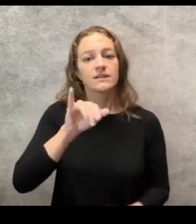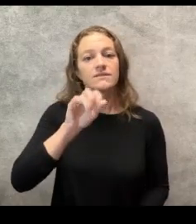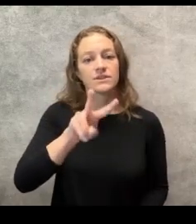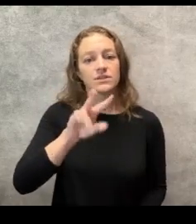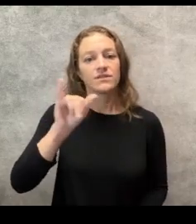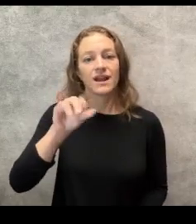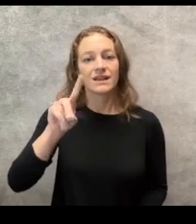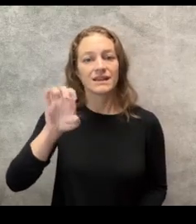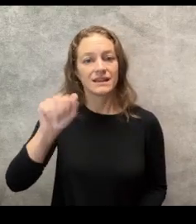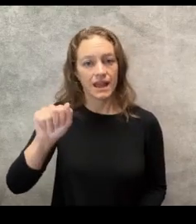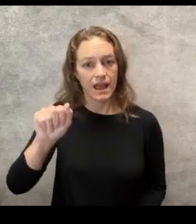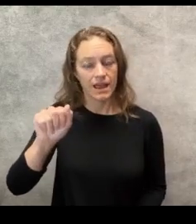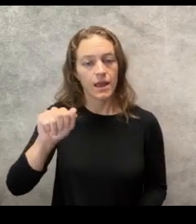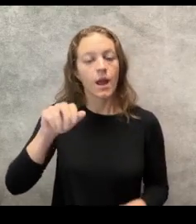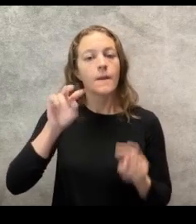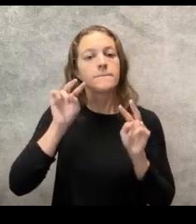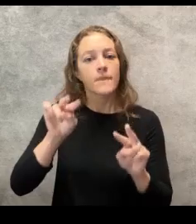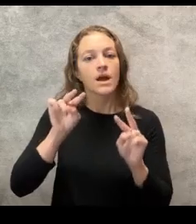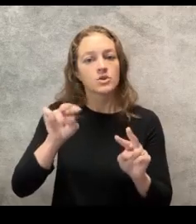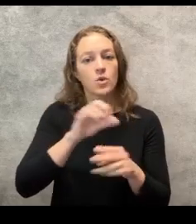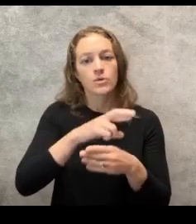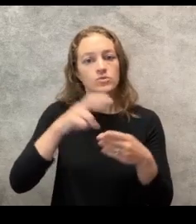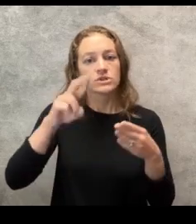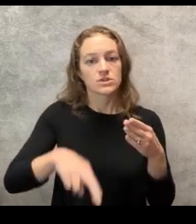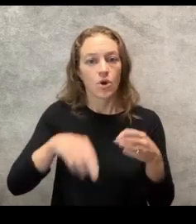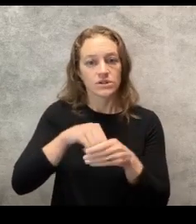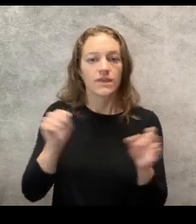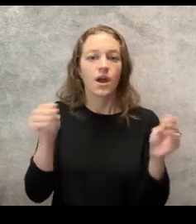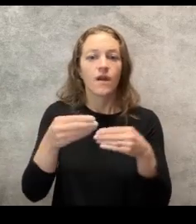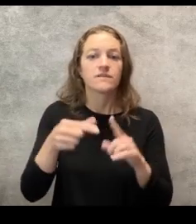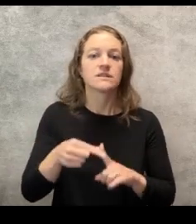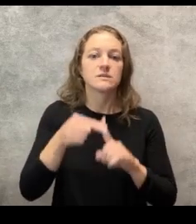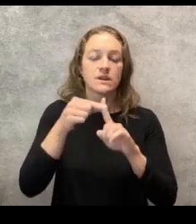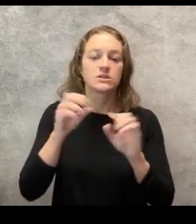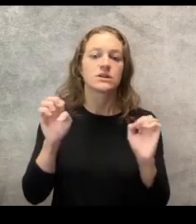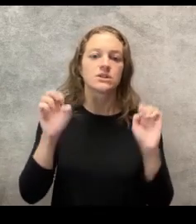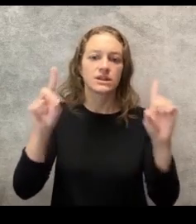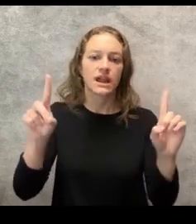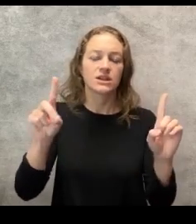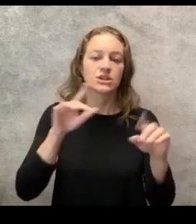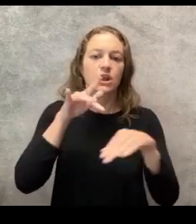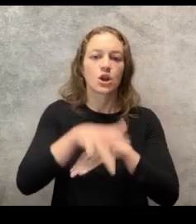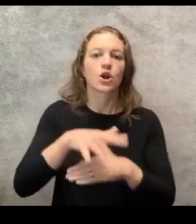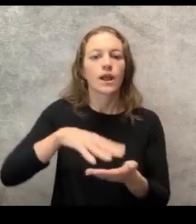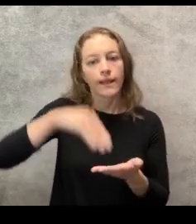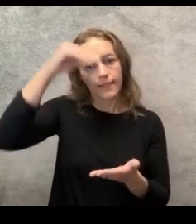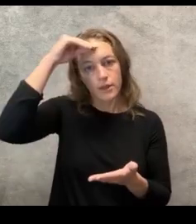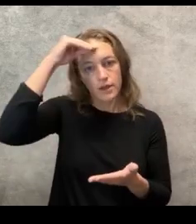IDEA Monitoring and Results in the Office of Special Education and Early Learning.